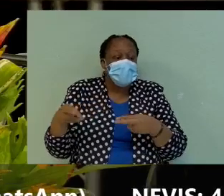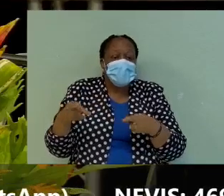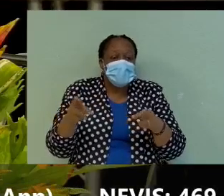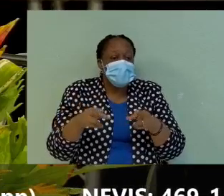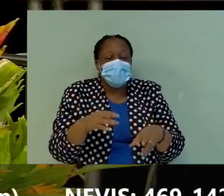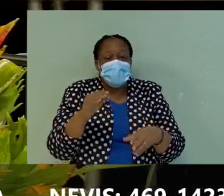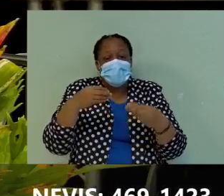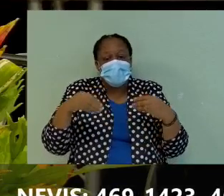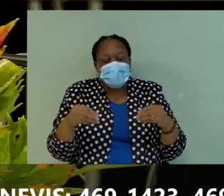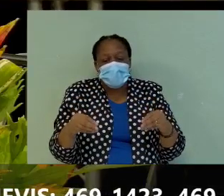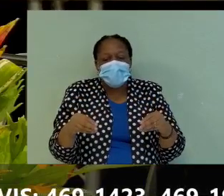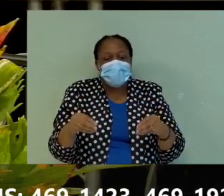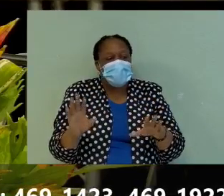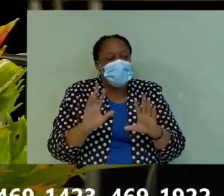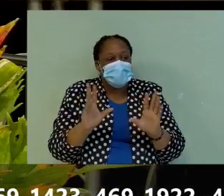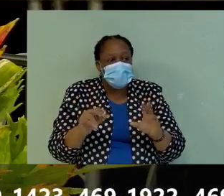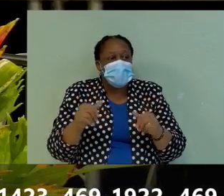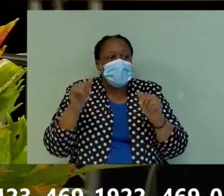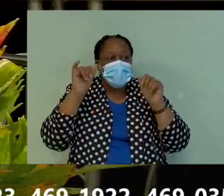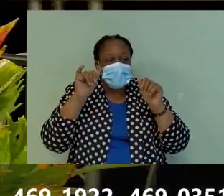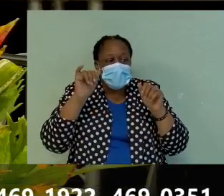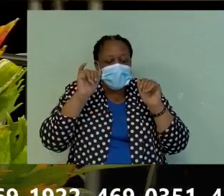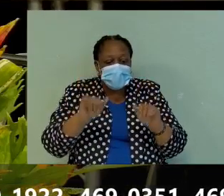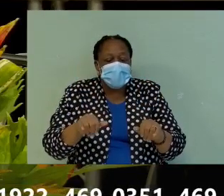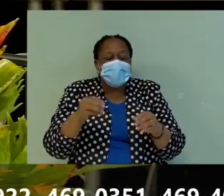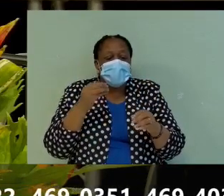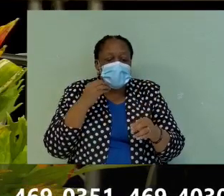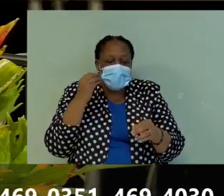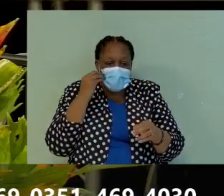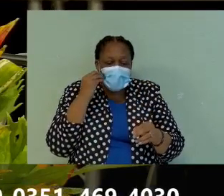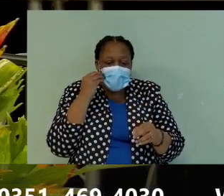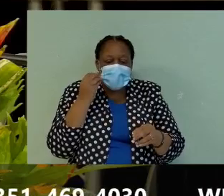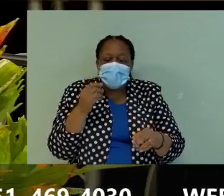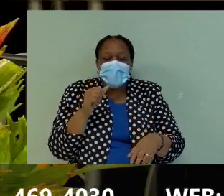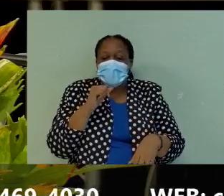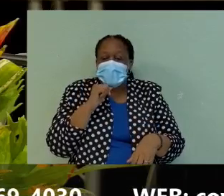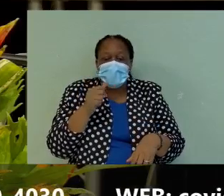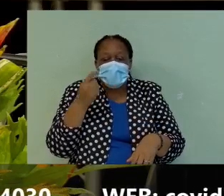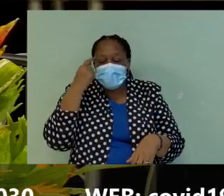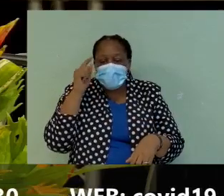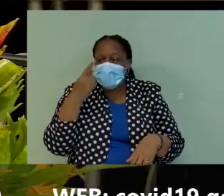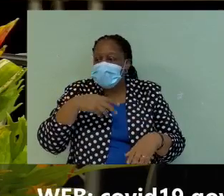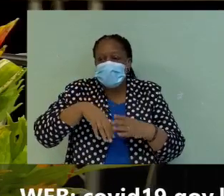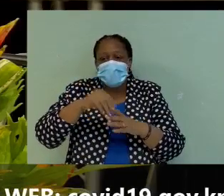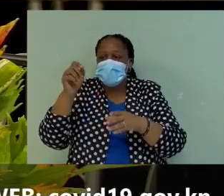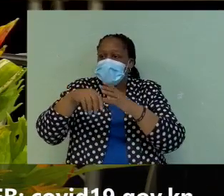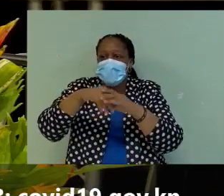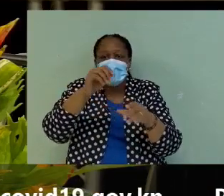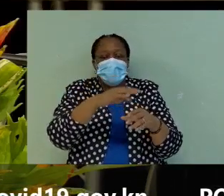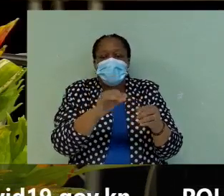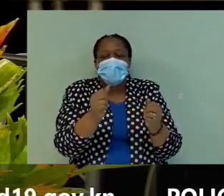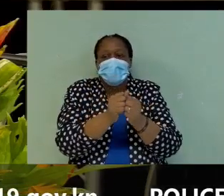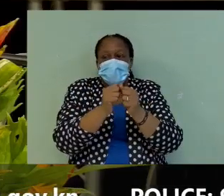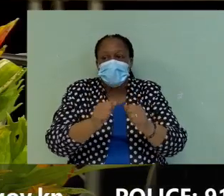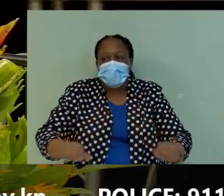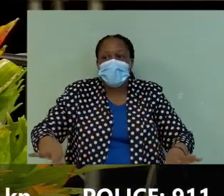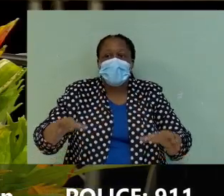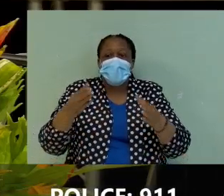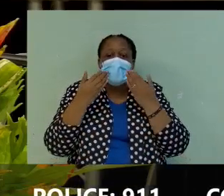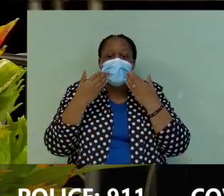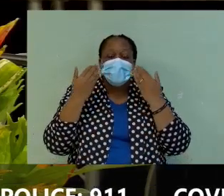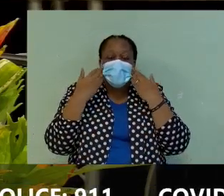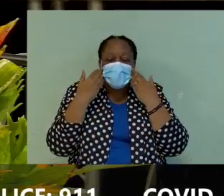and so by me giving those categories is not a free pass for persons to be up and down without mask. If you know